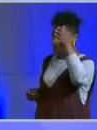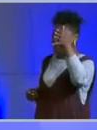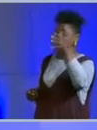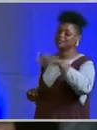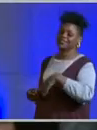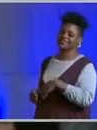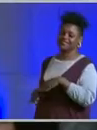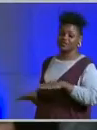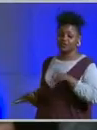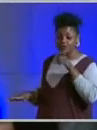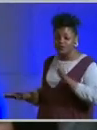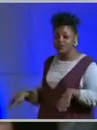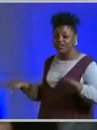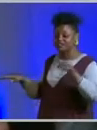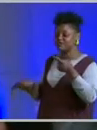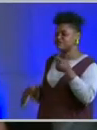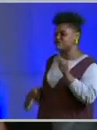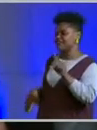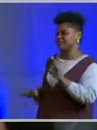ma'am, for being here.